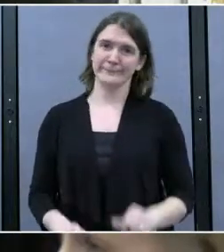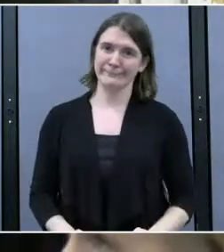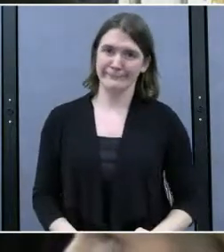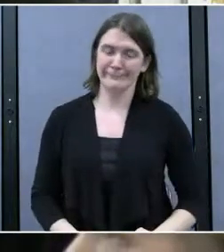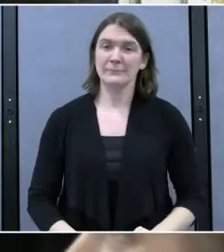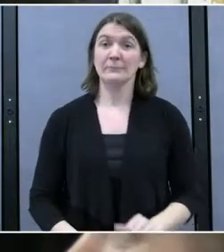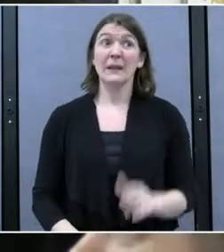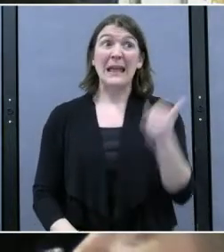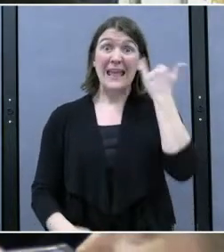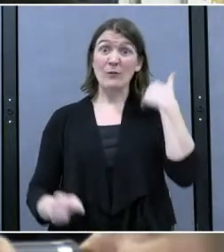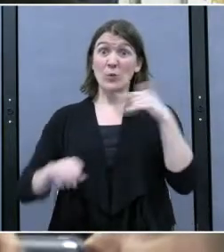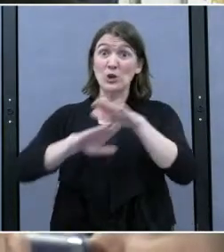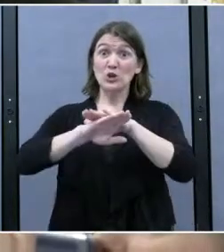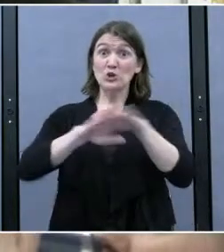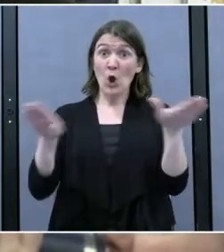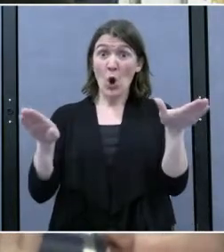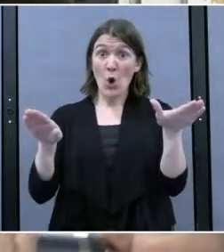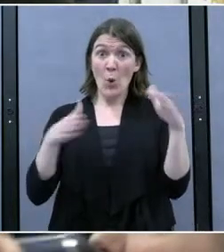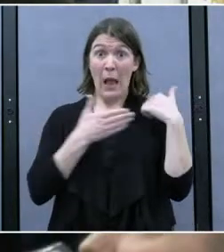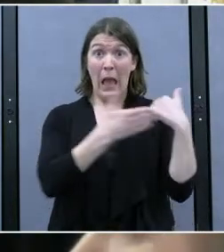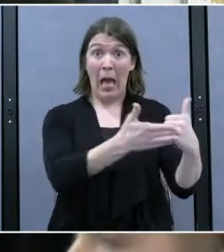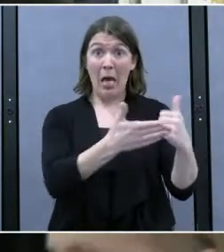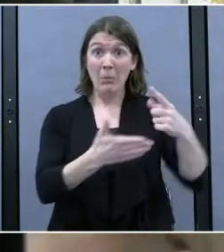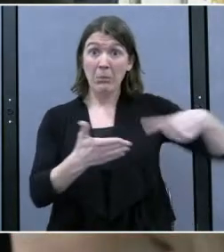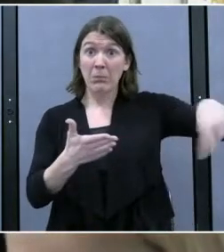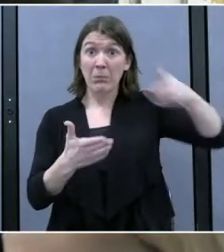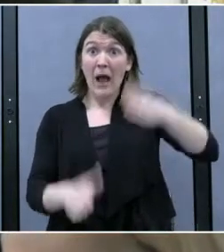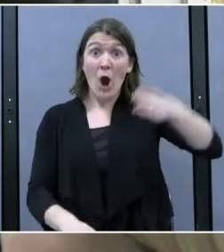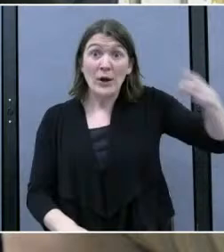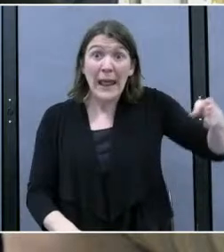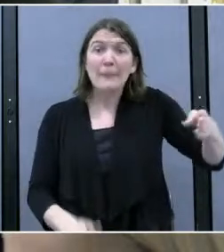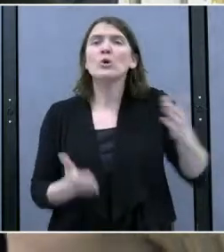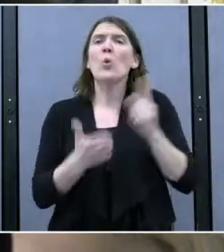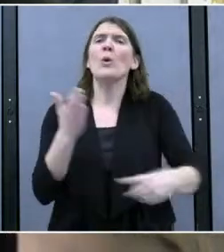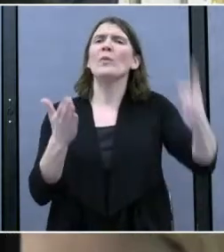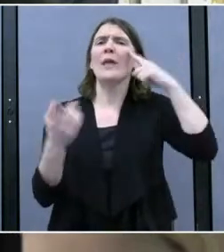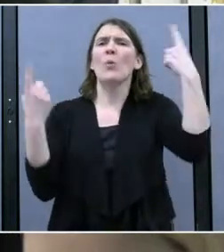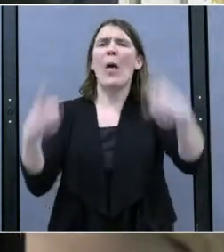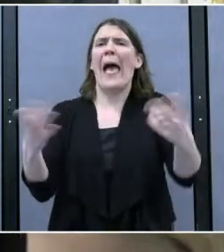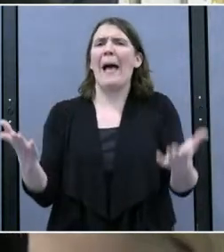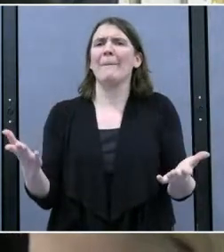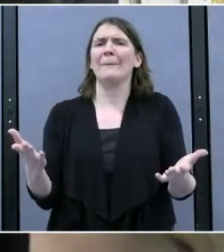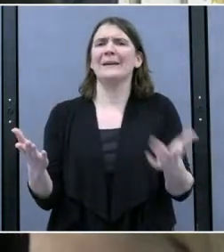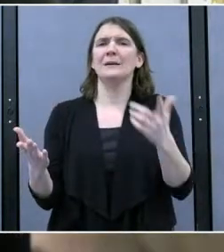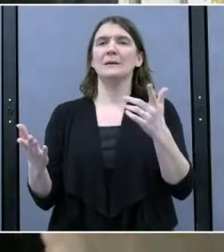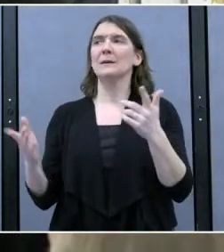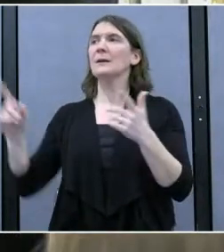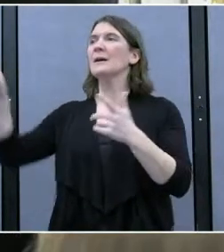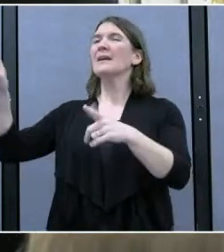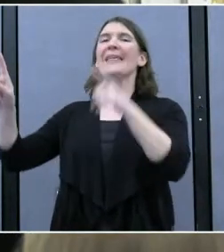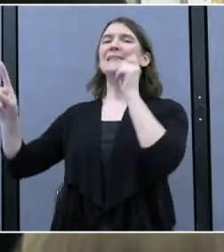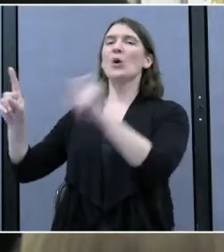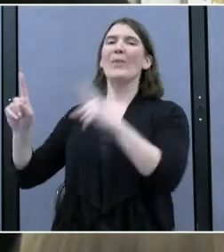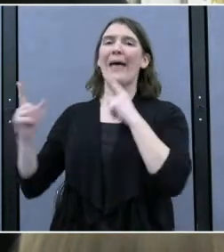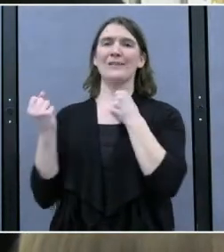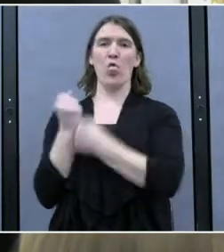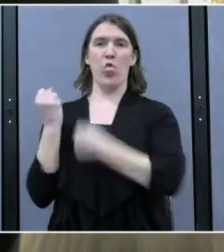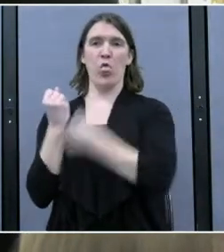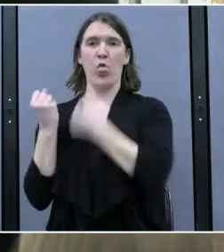do not continue to help our neighbors in need. Thank you,